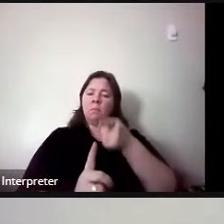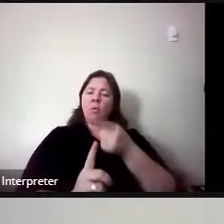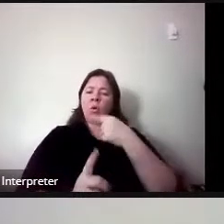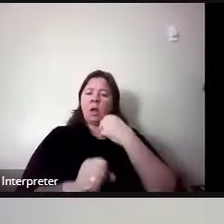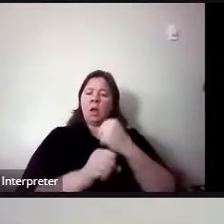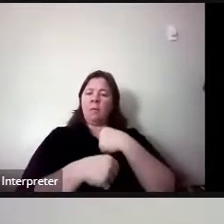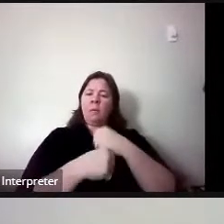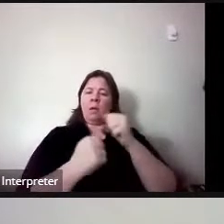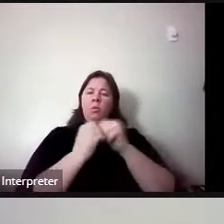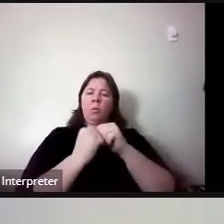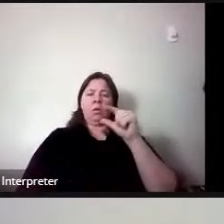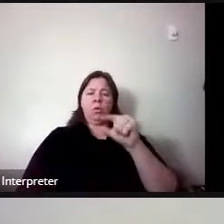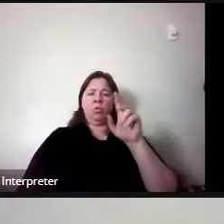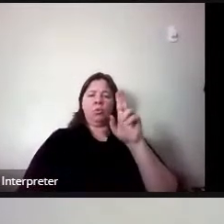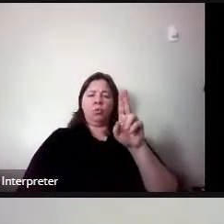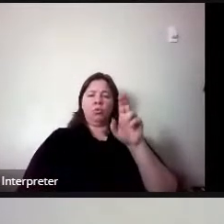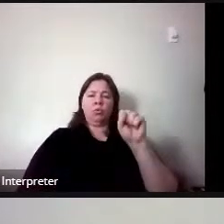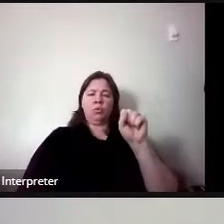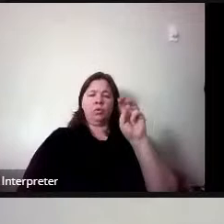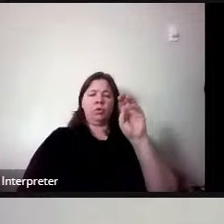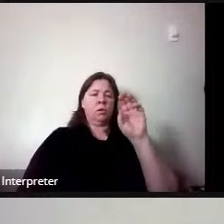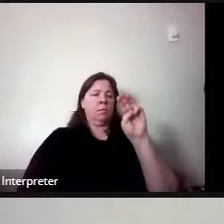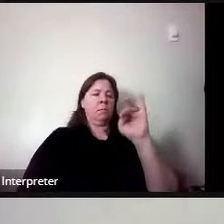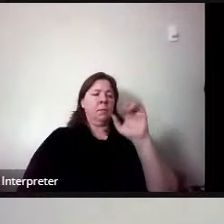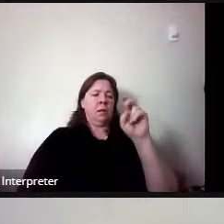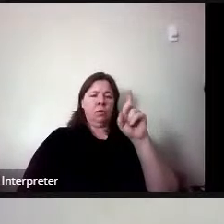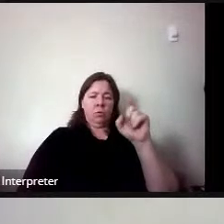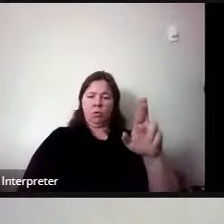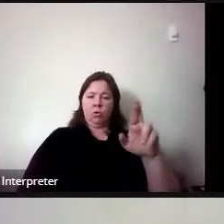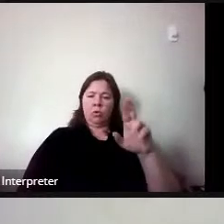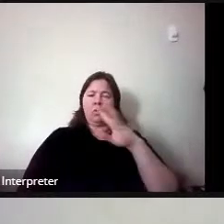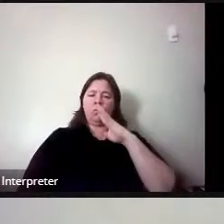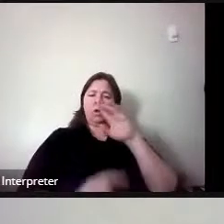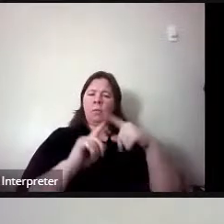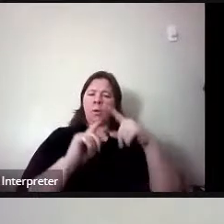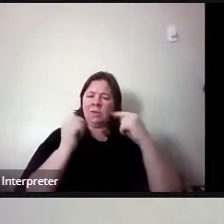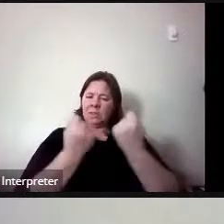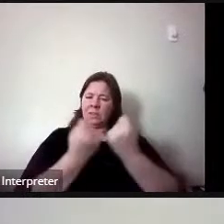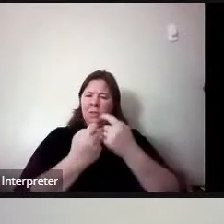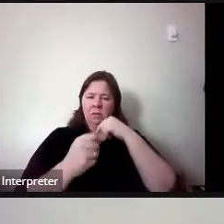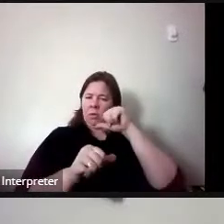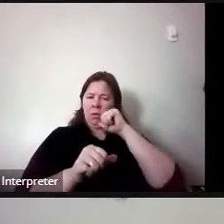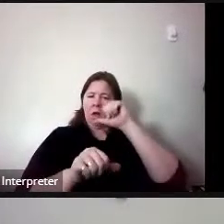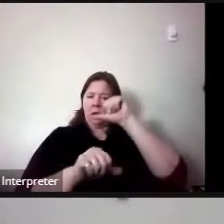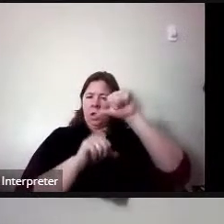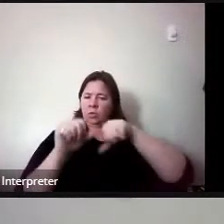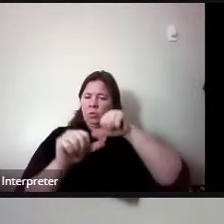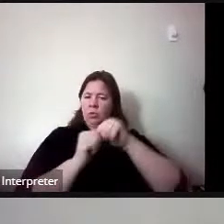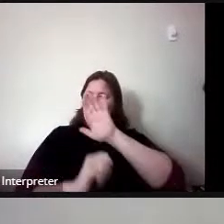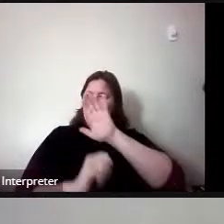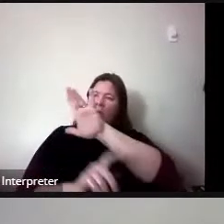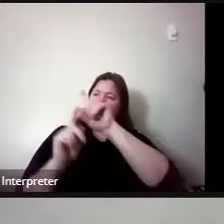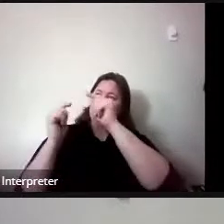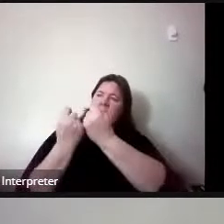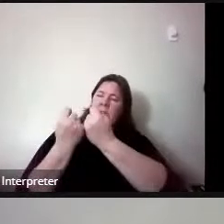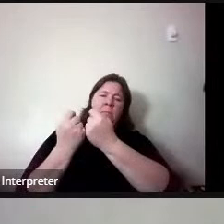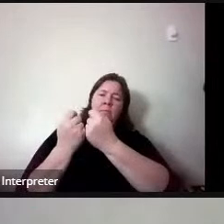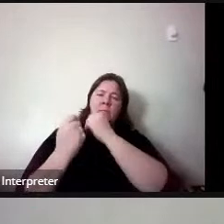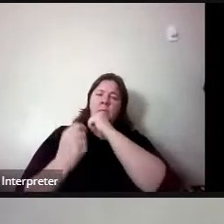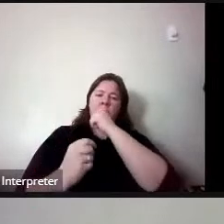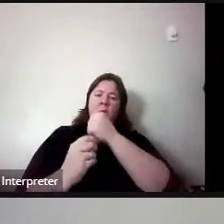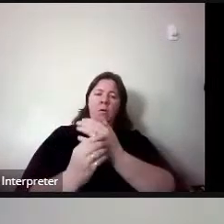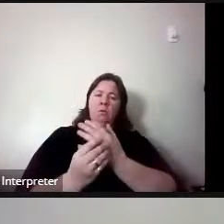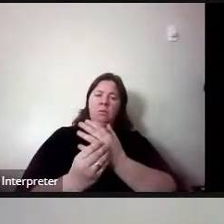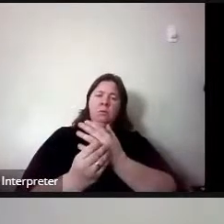with GURSMINDER when I talk about team, because we are not associated with GURSMINDER on a team basis